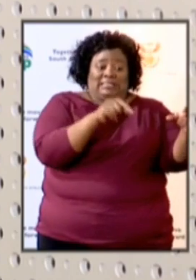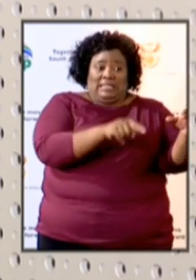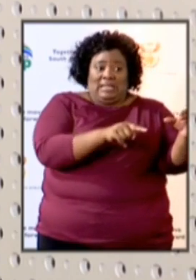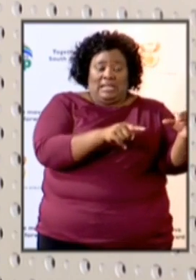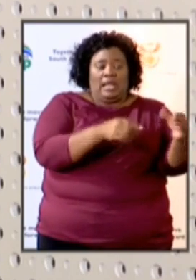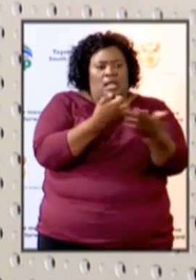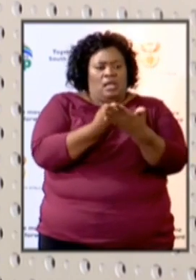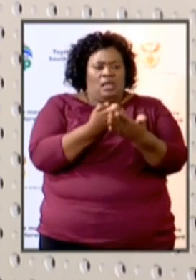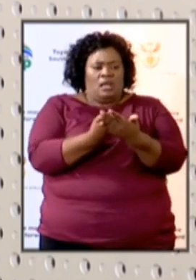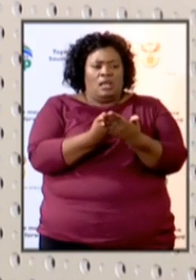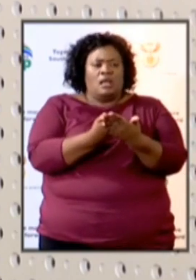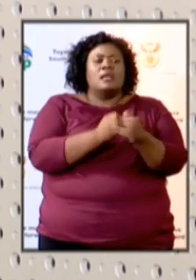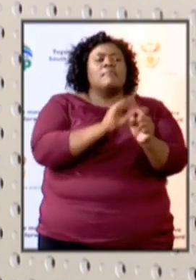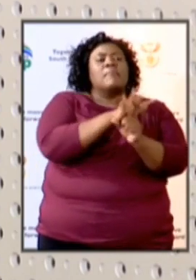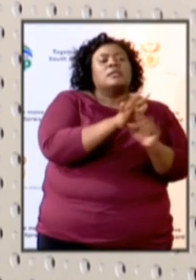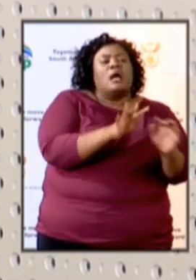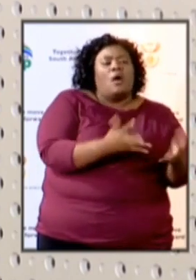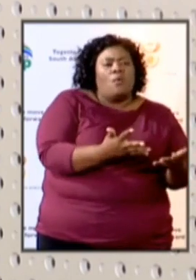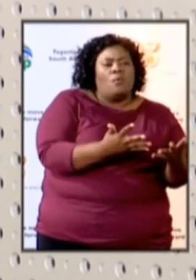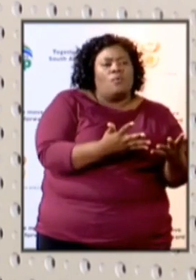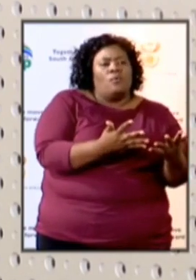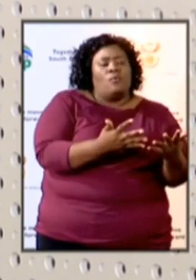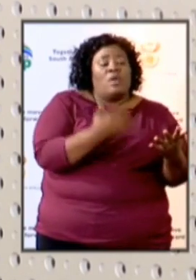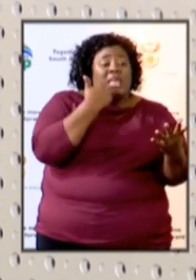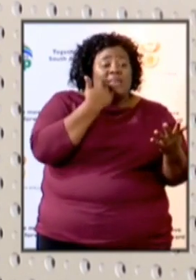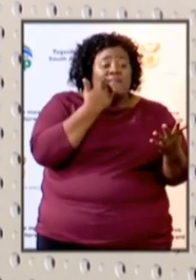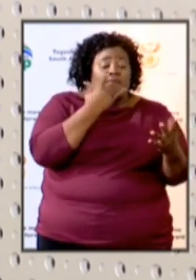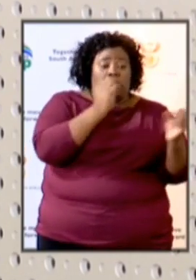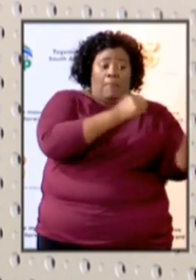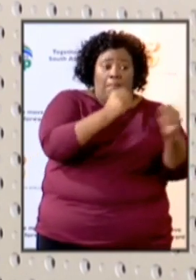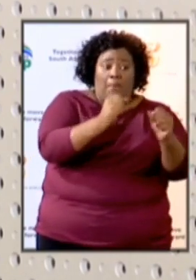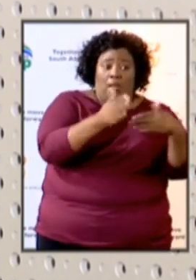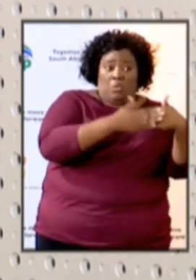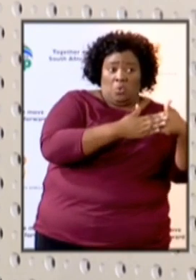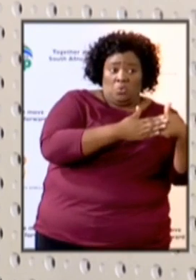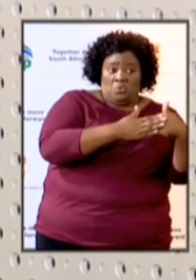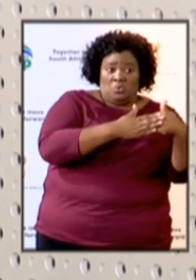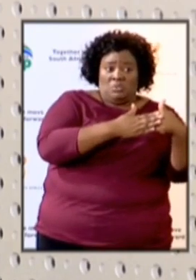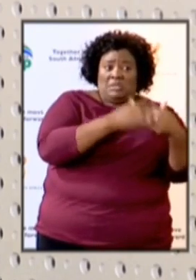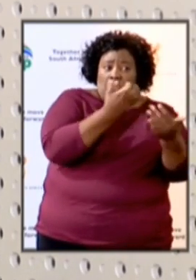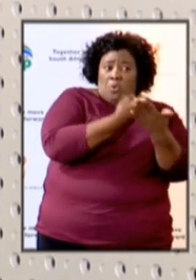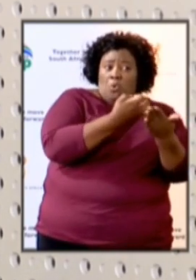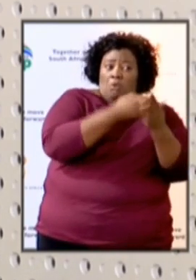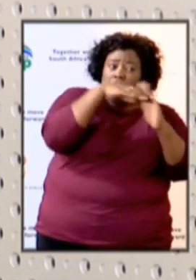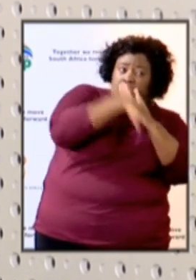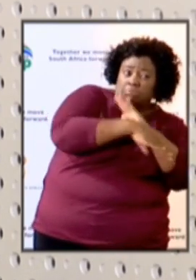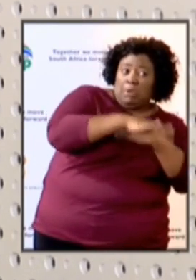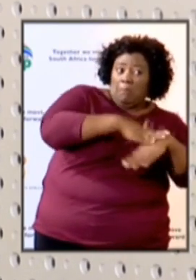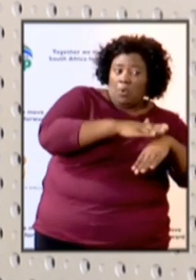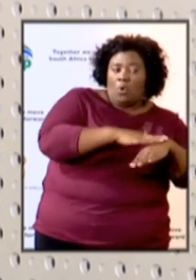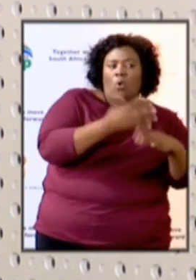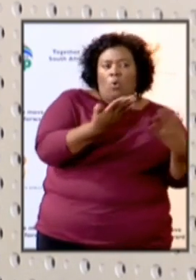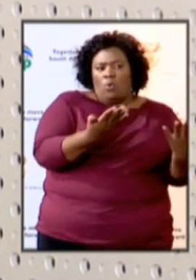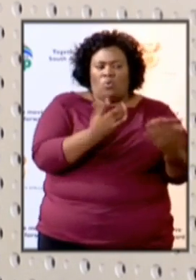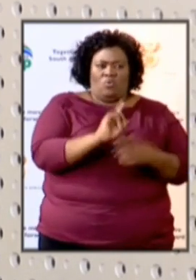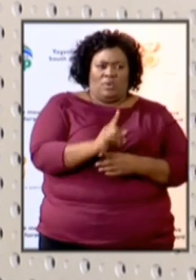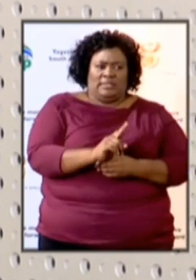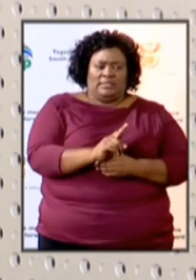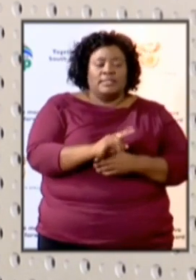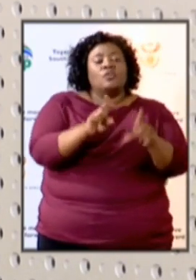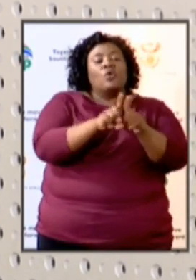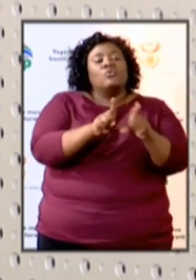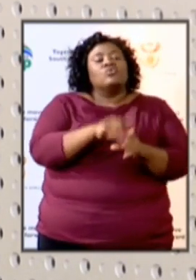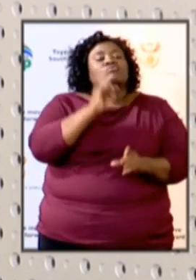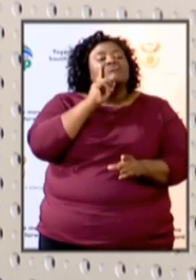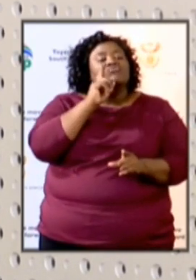the risk on that sector if it remains closed. But we also looked at the sectors in terms of their